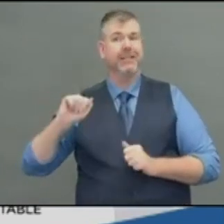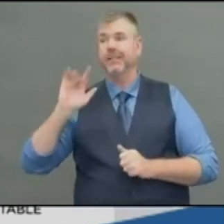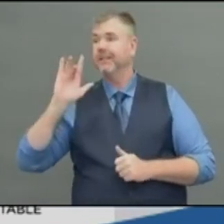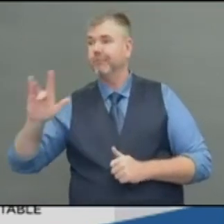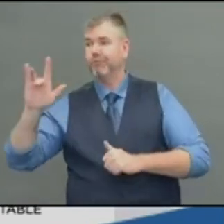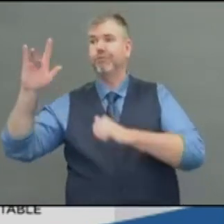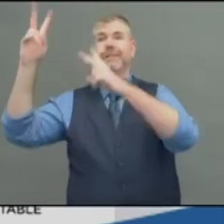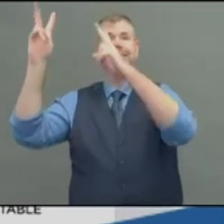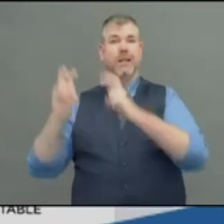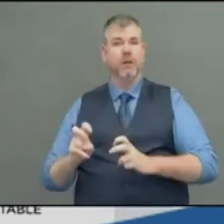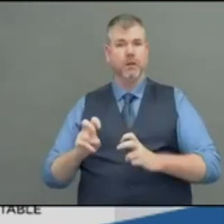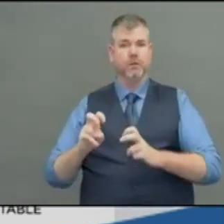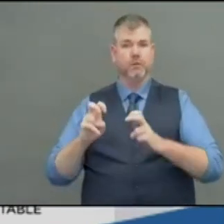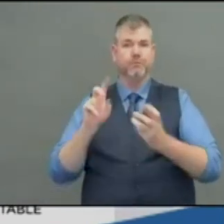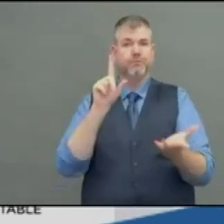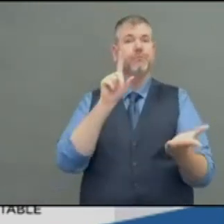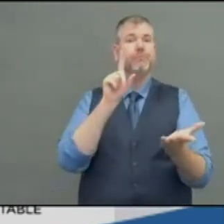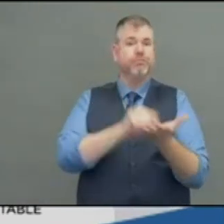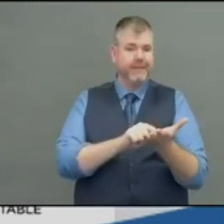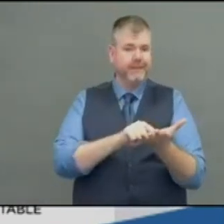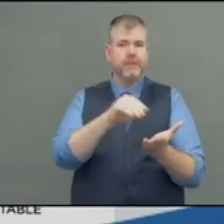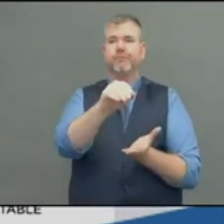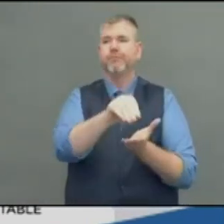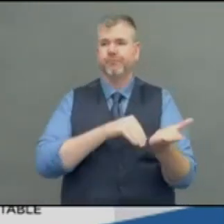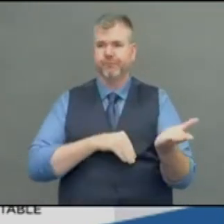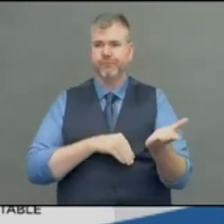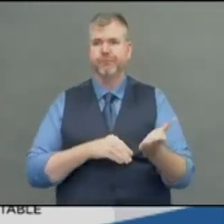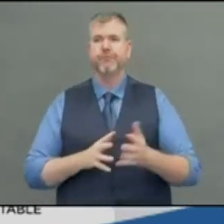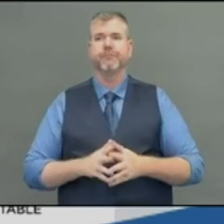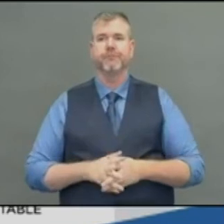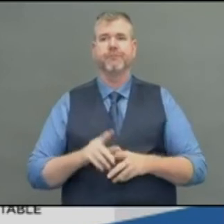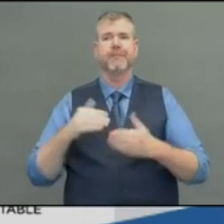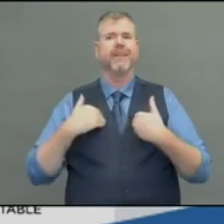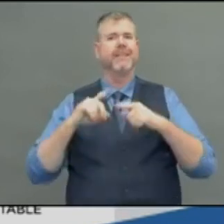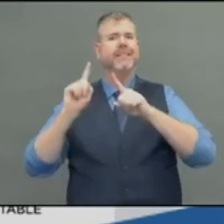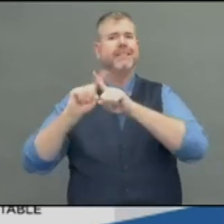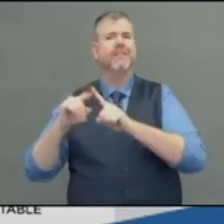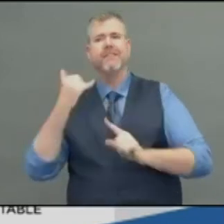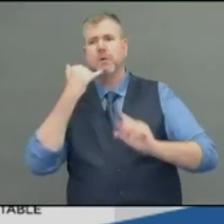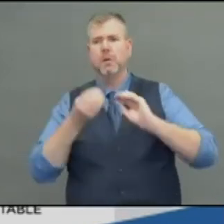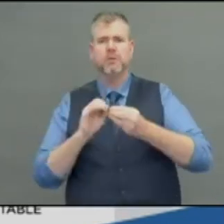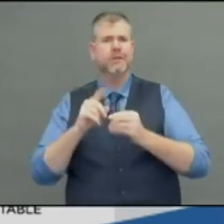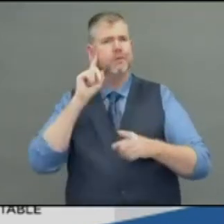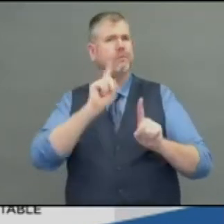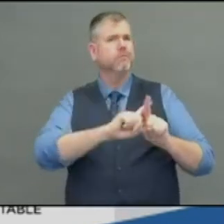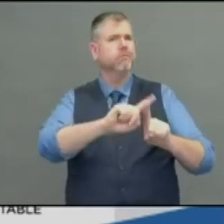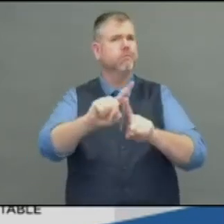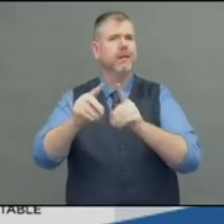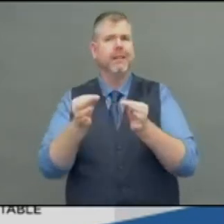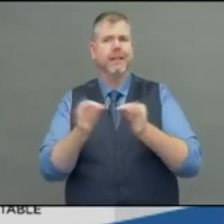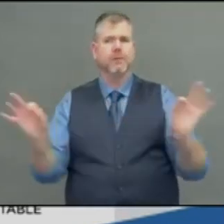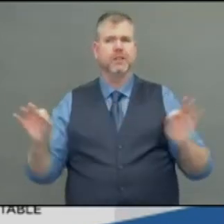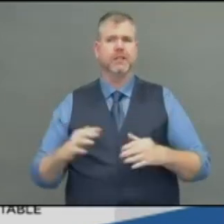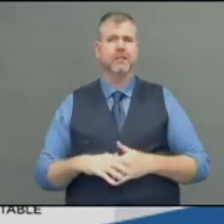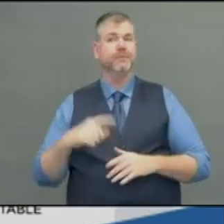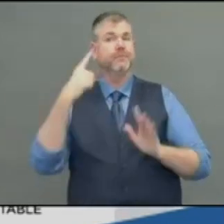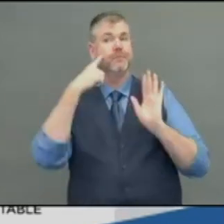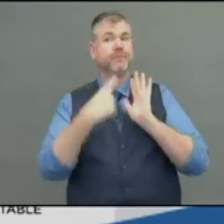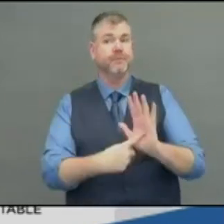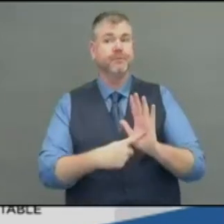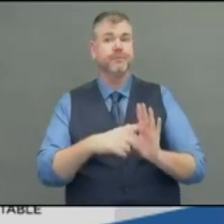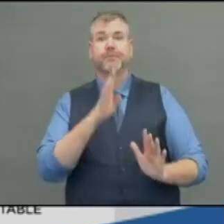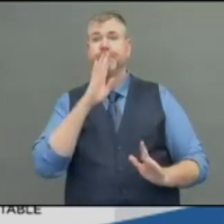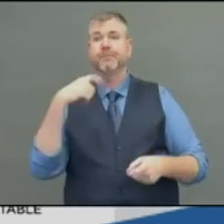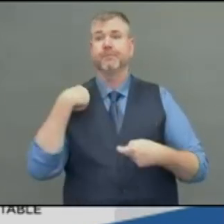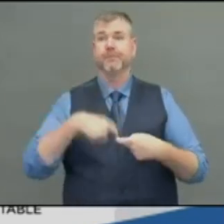There's different phone numbers for different languages. So let's say you speak Spanish. You